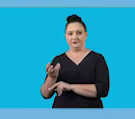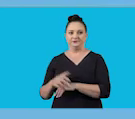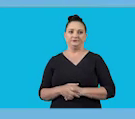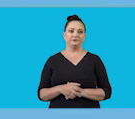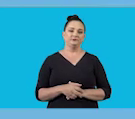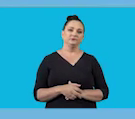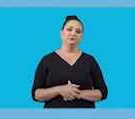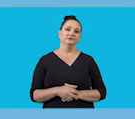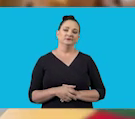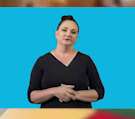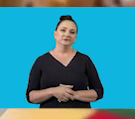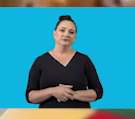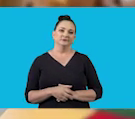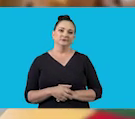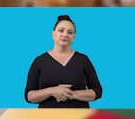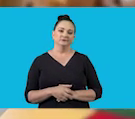So now,